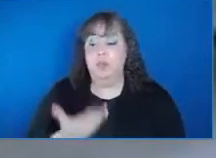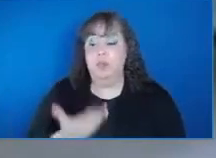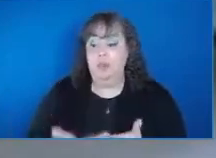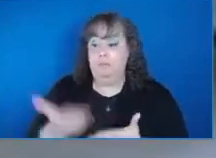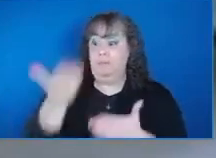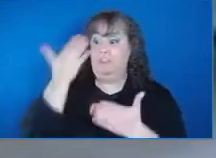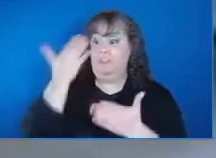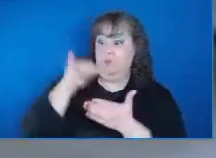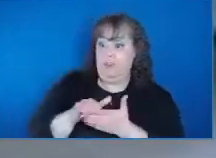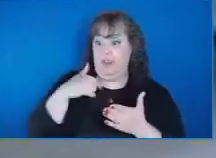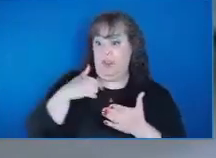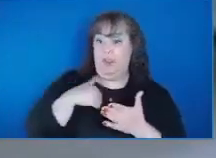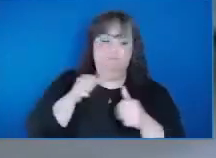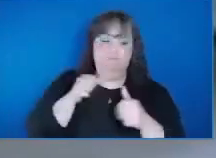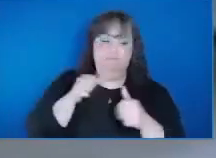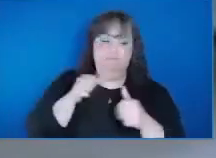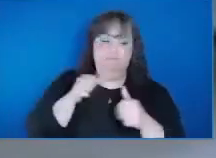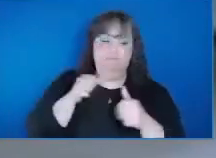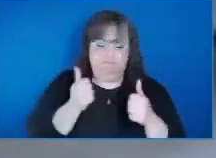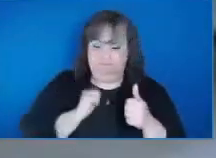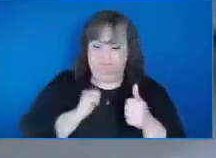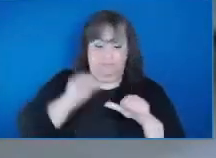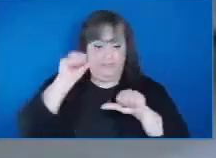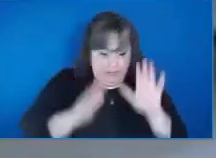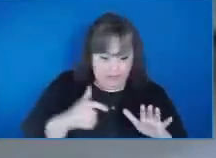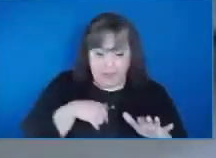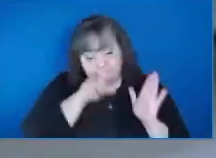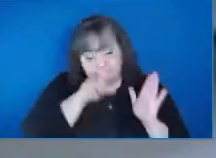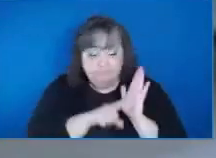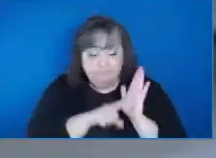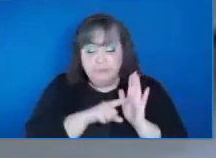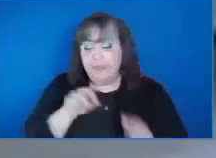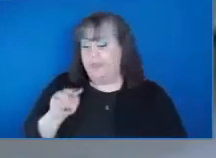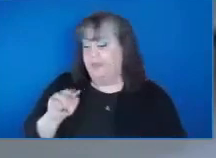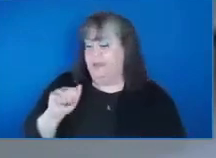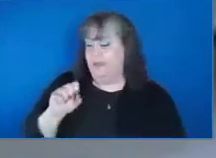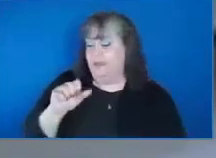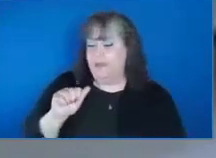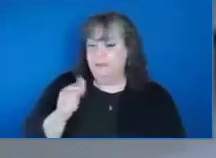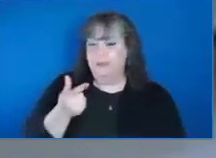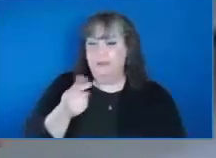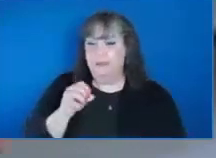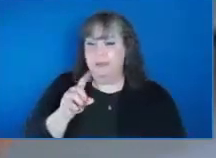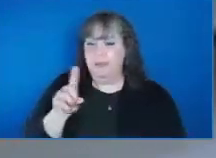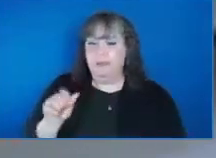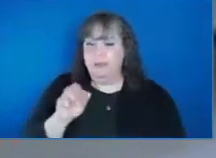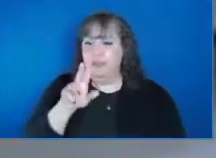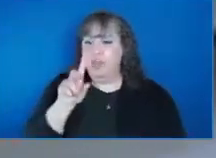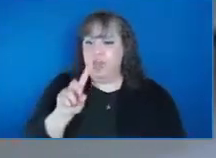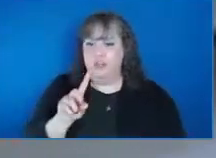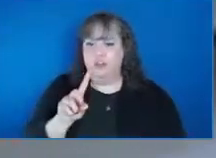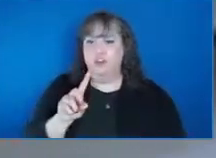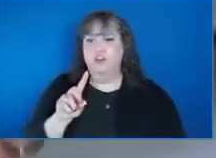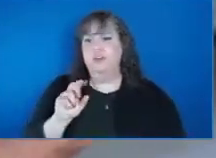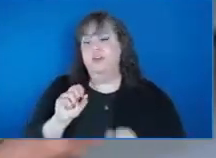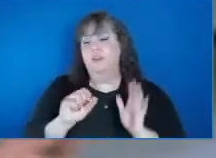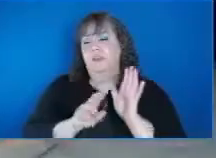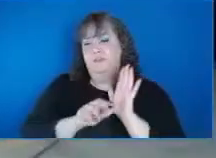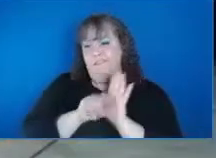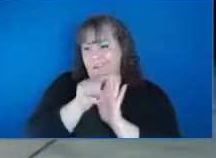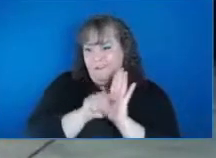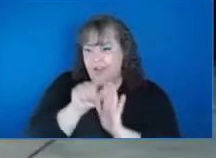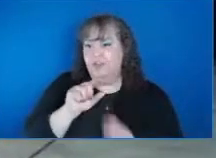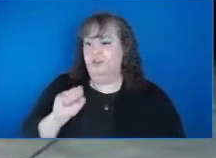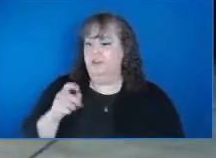a scientist and doing my research at NASA's Goddard Space Flight Center. And of course, I knew about DART, but I was not